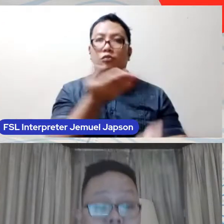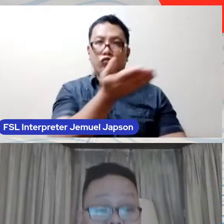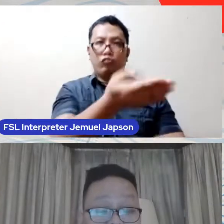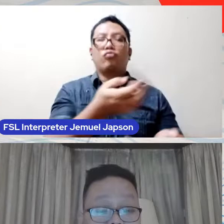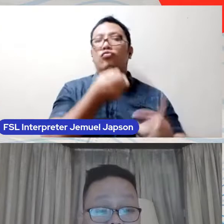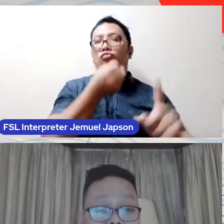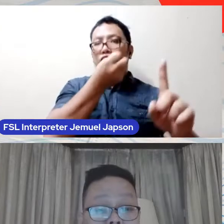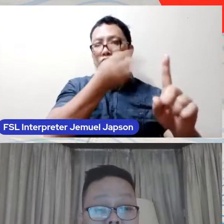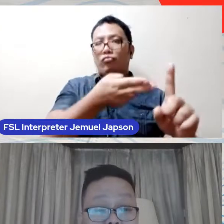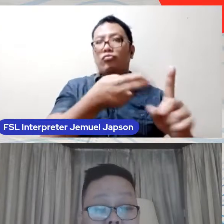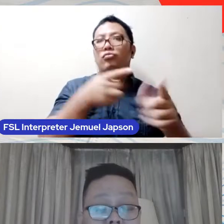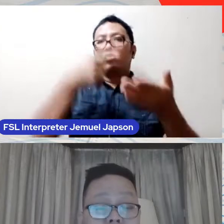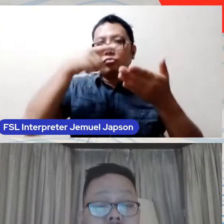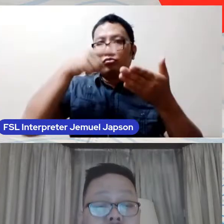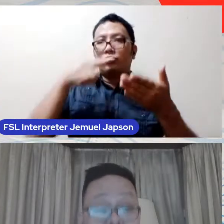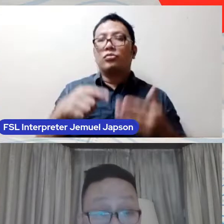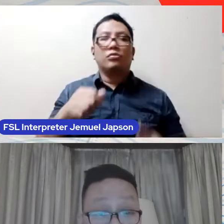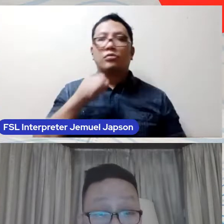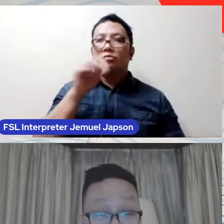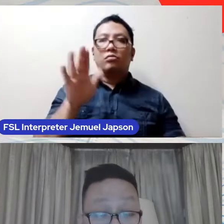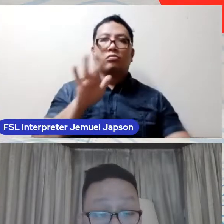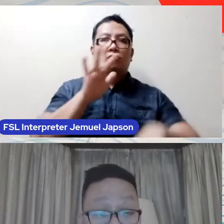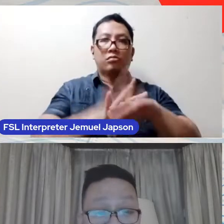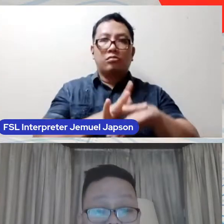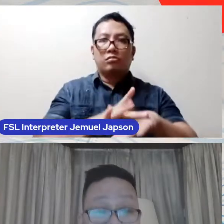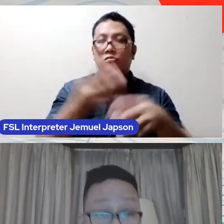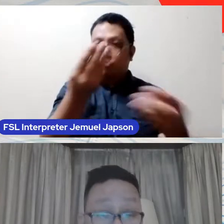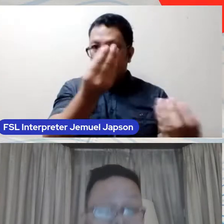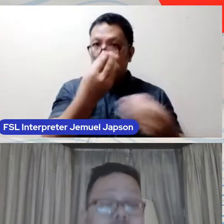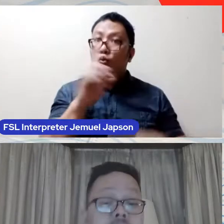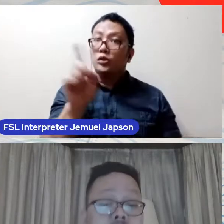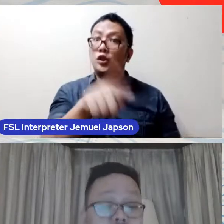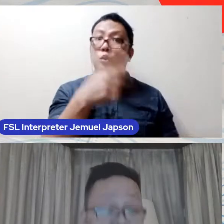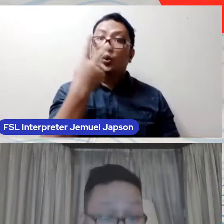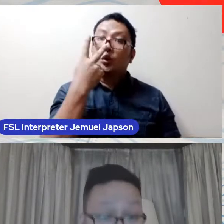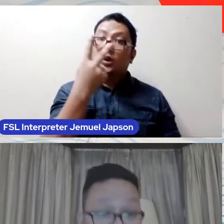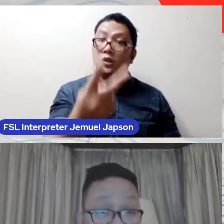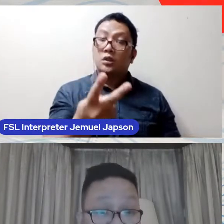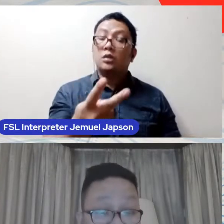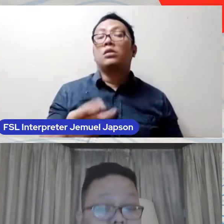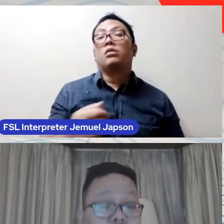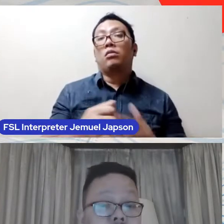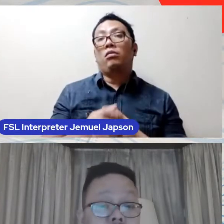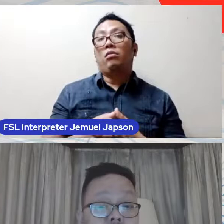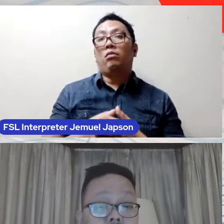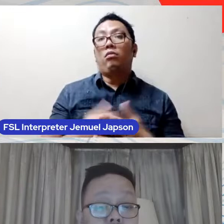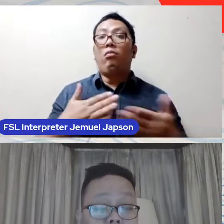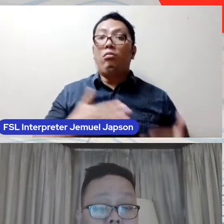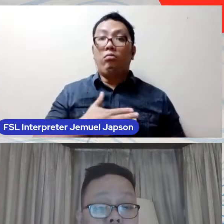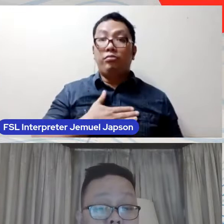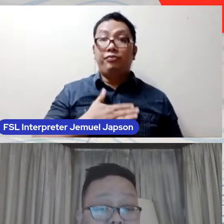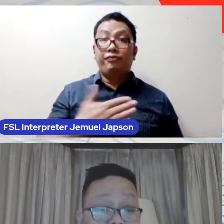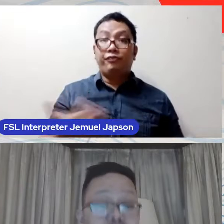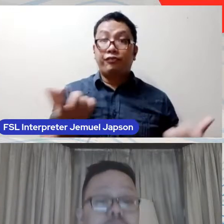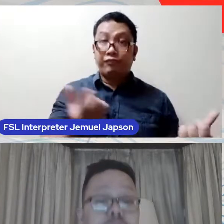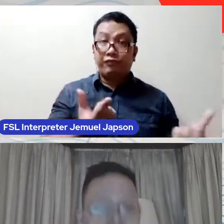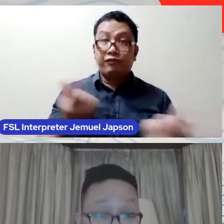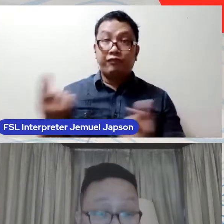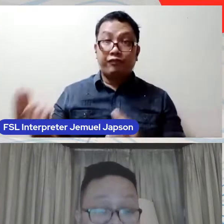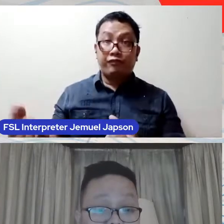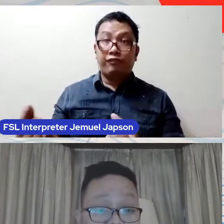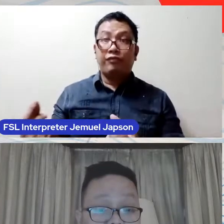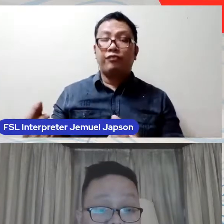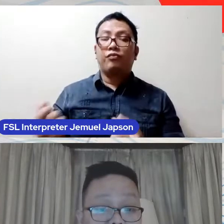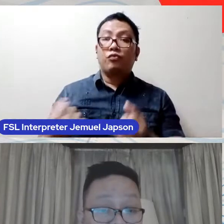kami makikialam. Sabihin nyo sa amin kung anong nakita nyo. The willingness to do that. In fact, the willingness to